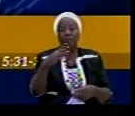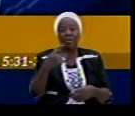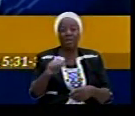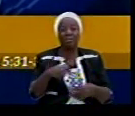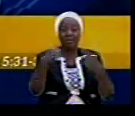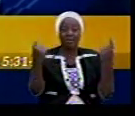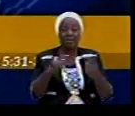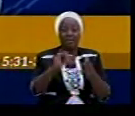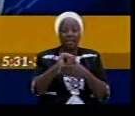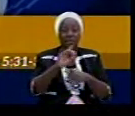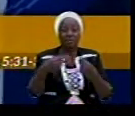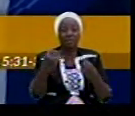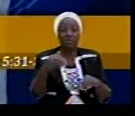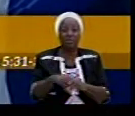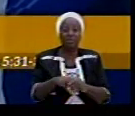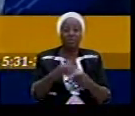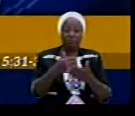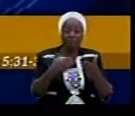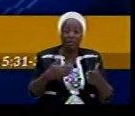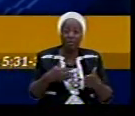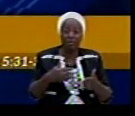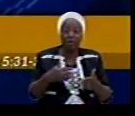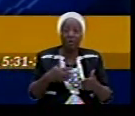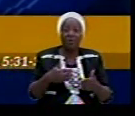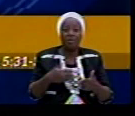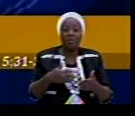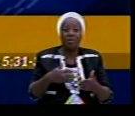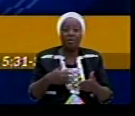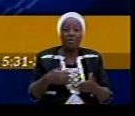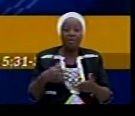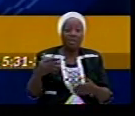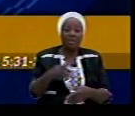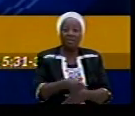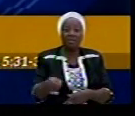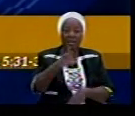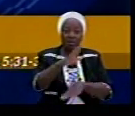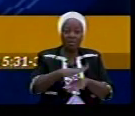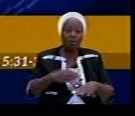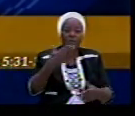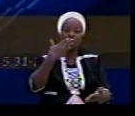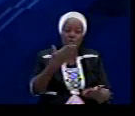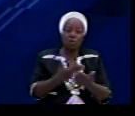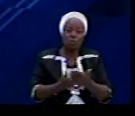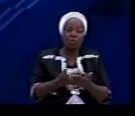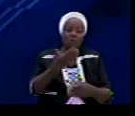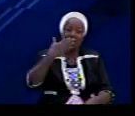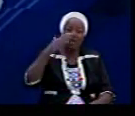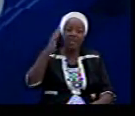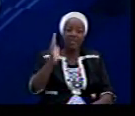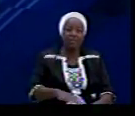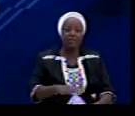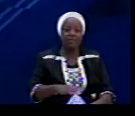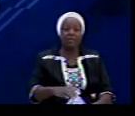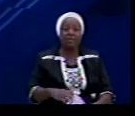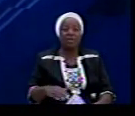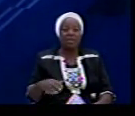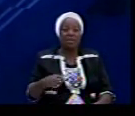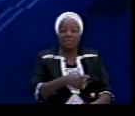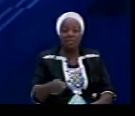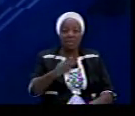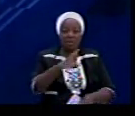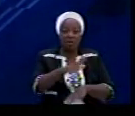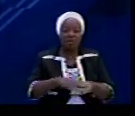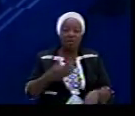were committing. They called good evil. They called evil good.